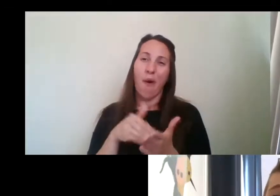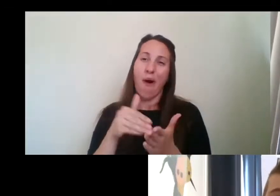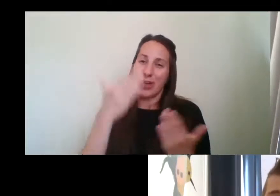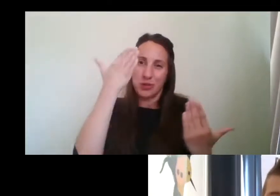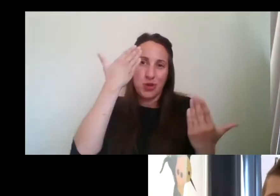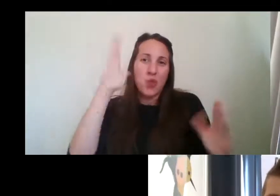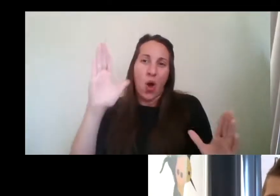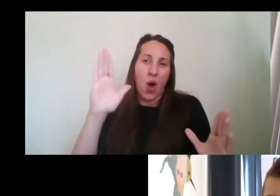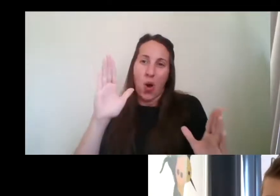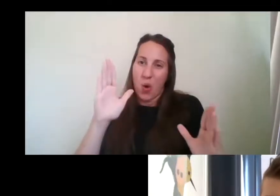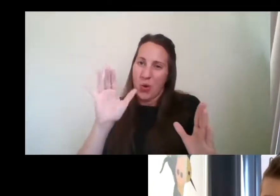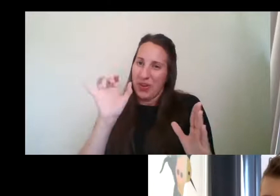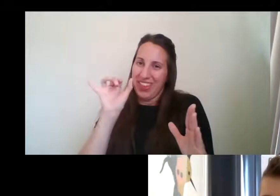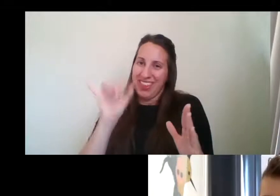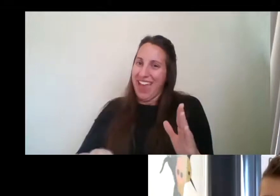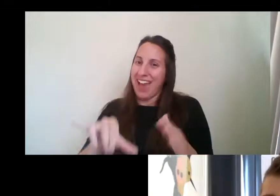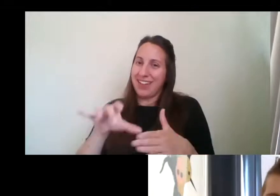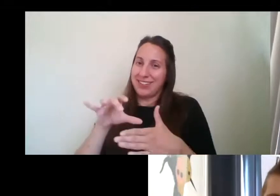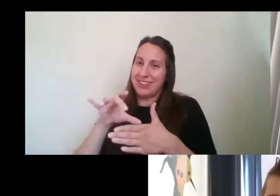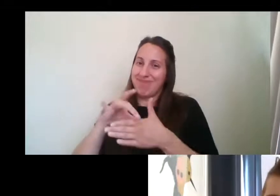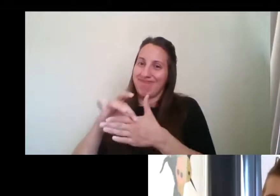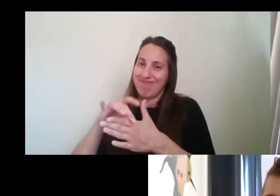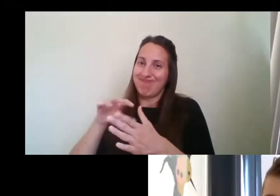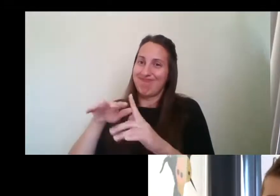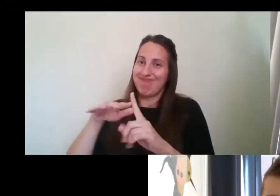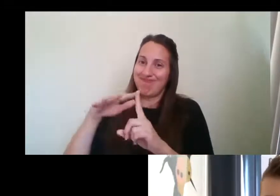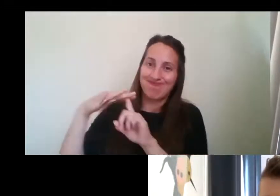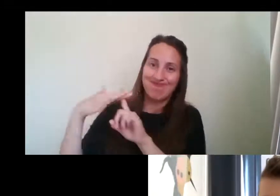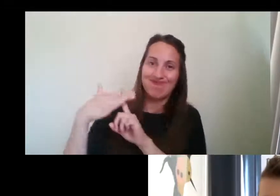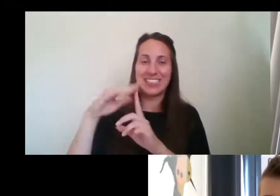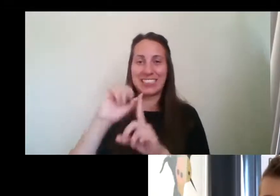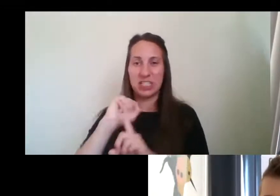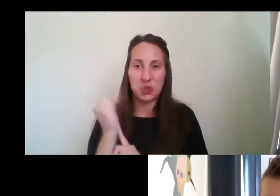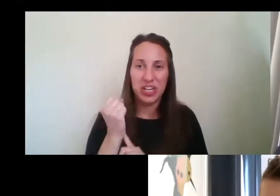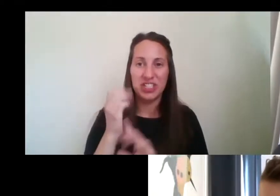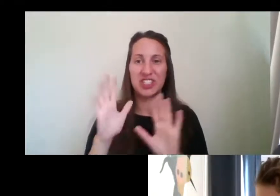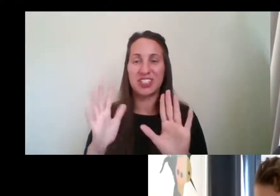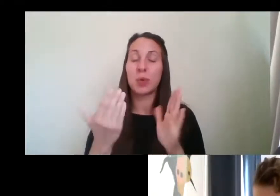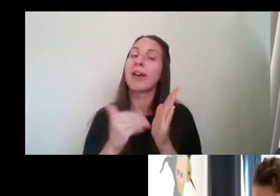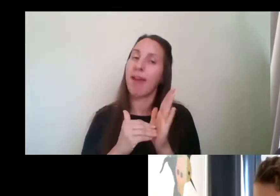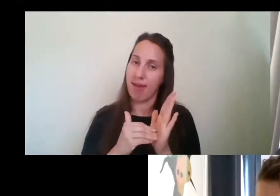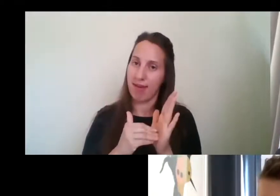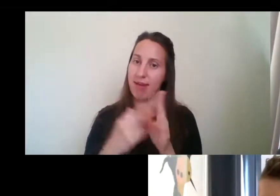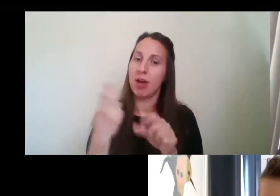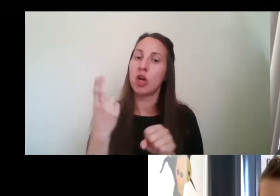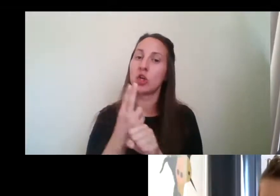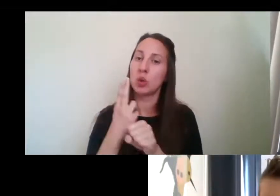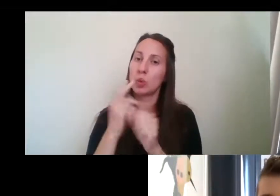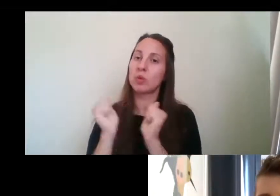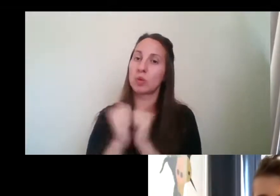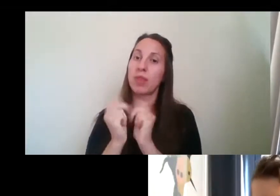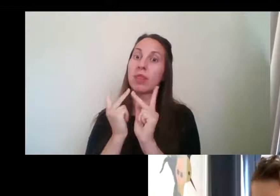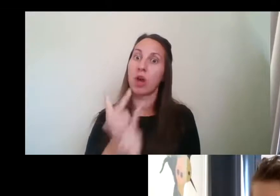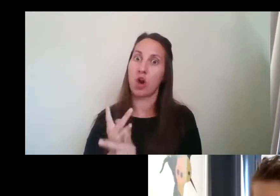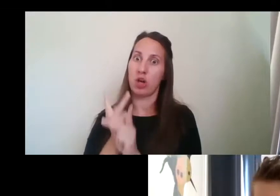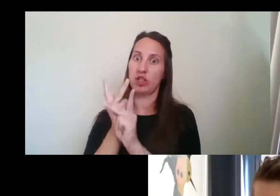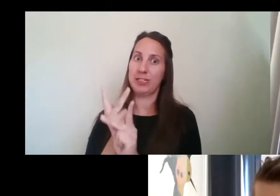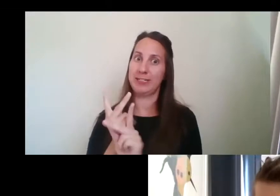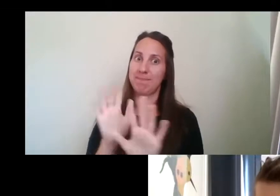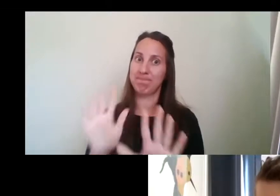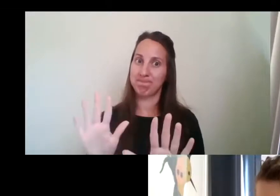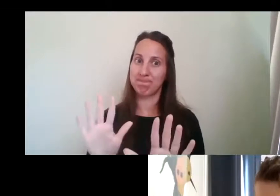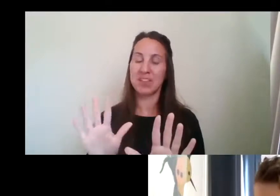what context that photography was made under. So, again, this is a use with caution. And this is part of why I said, reach out